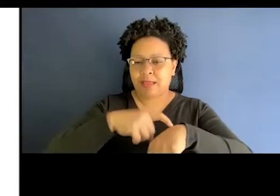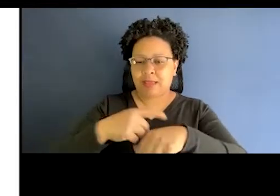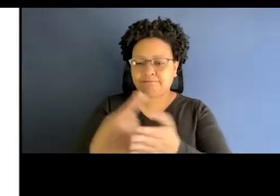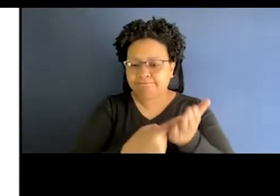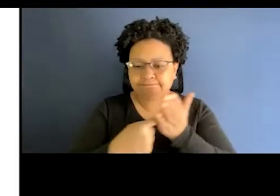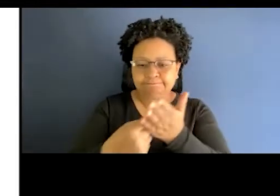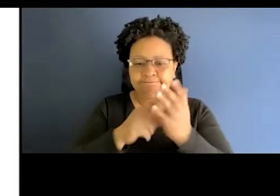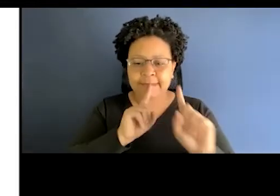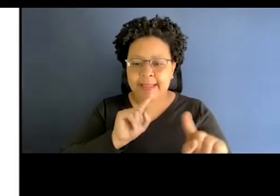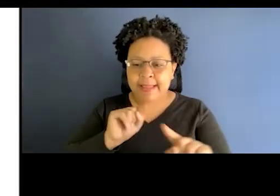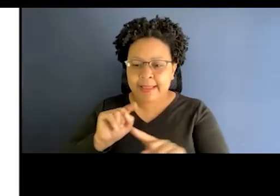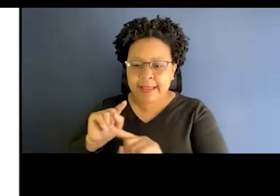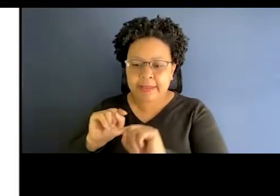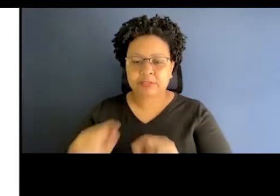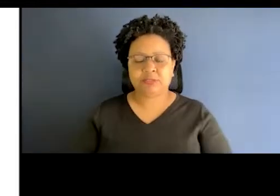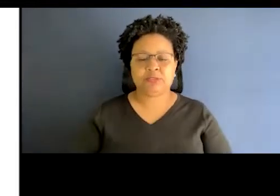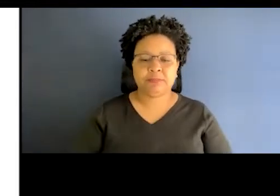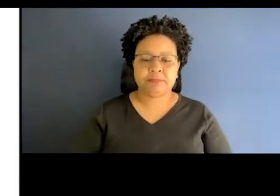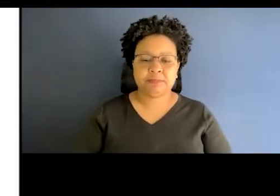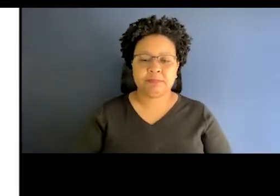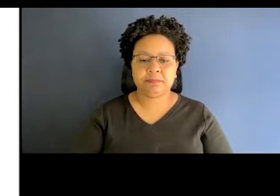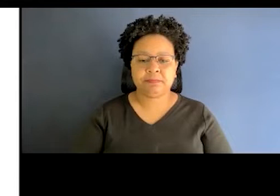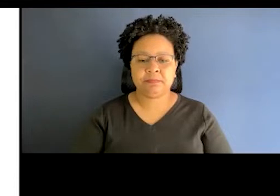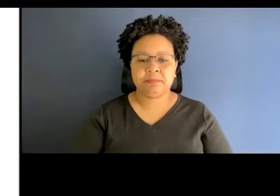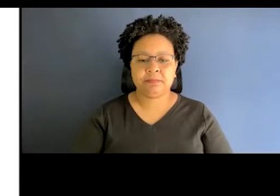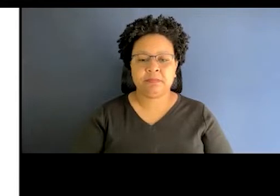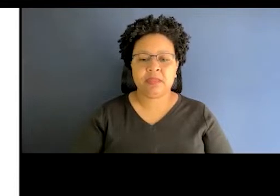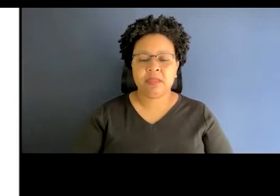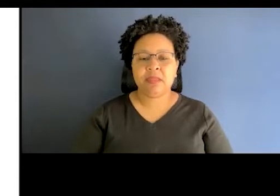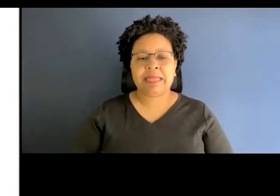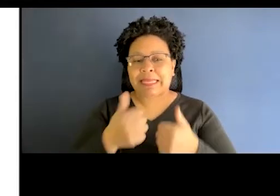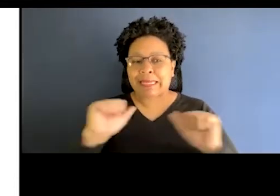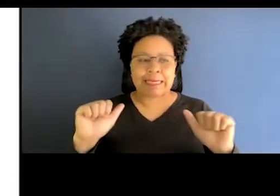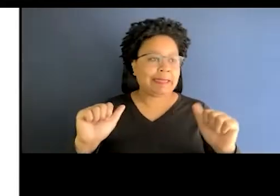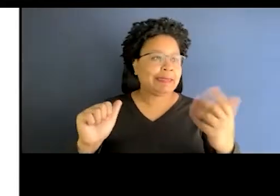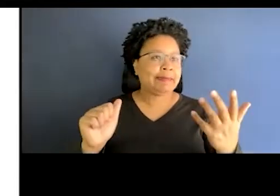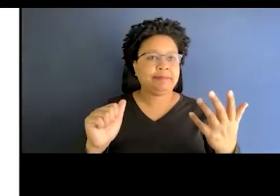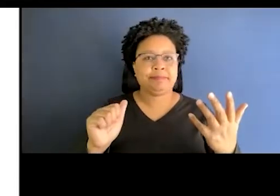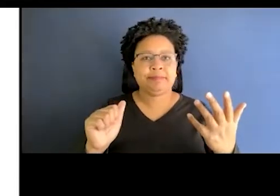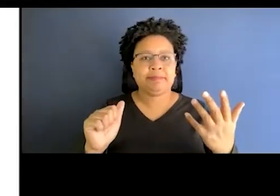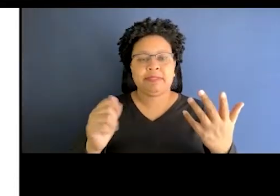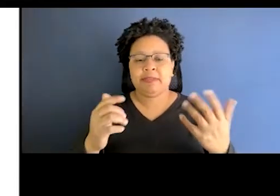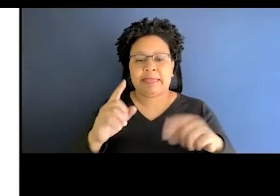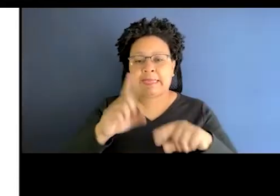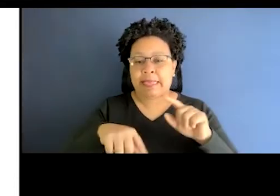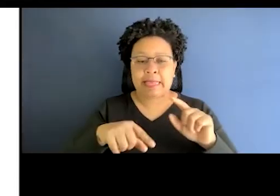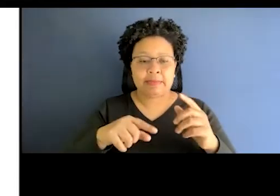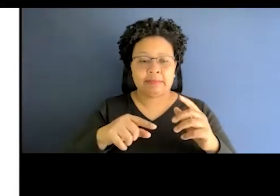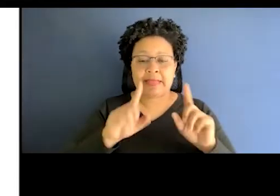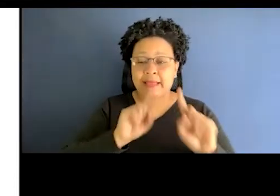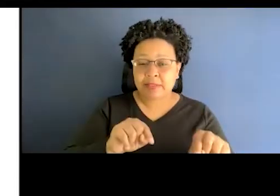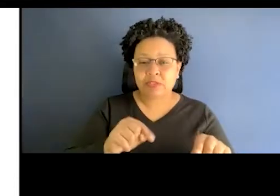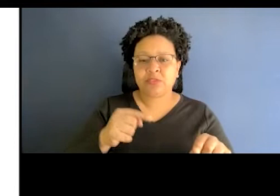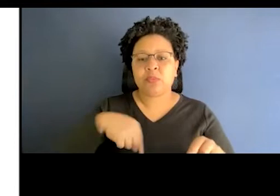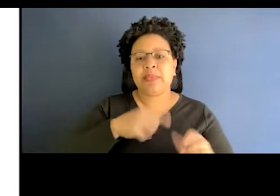answer questions, any that we don't get to, and any that come up at that point. But then we do leave our contact